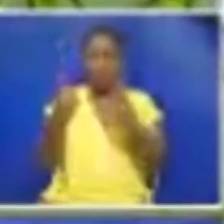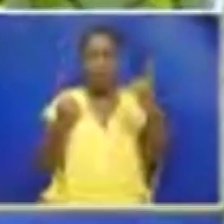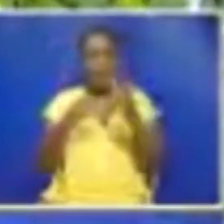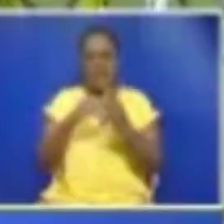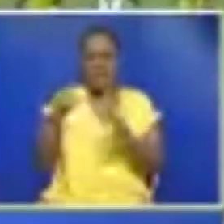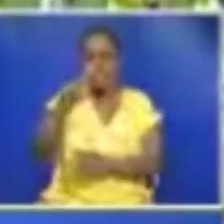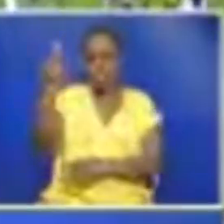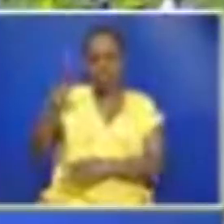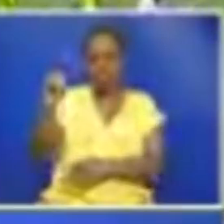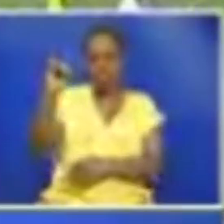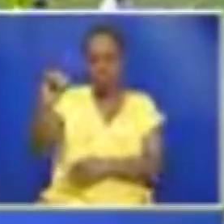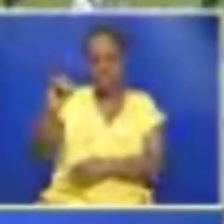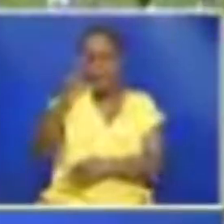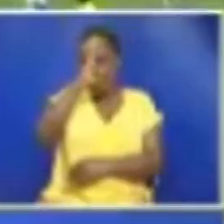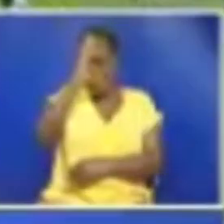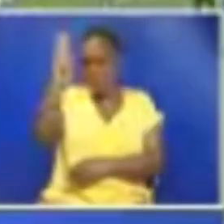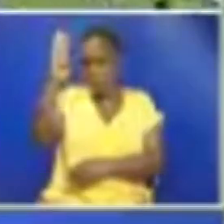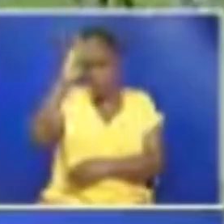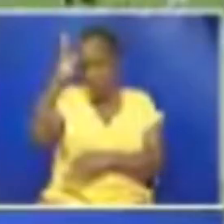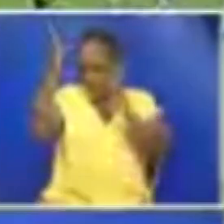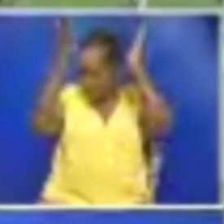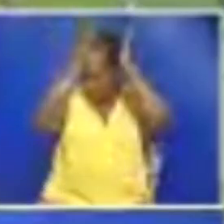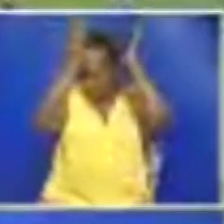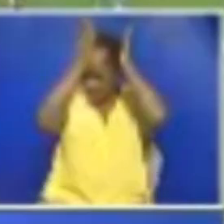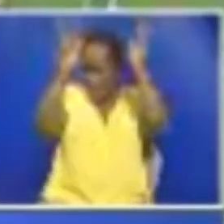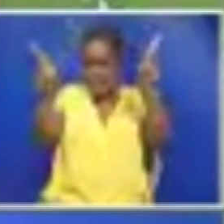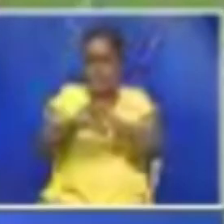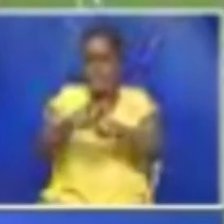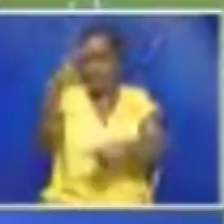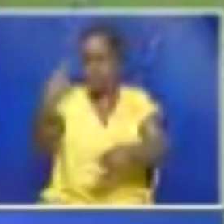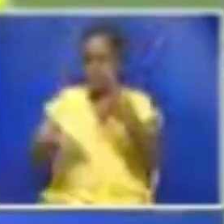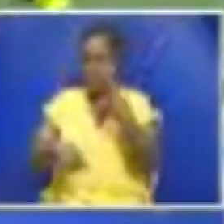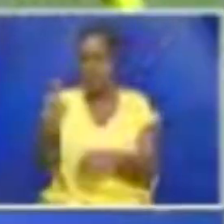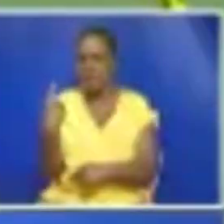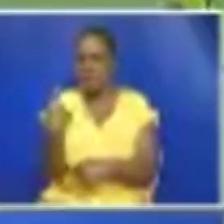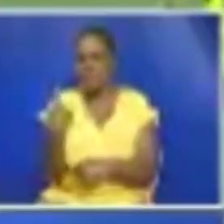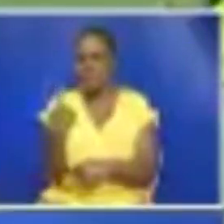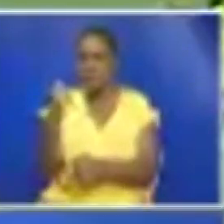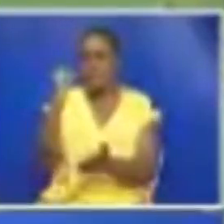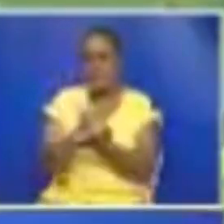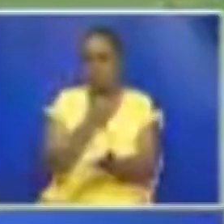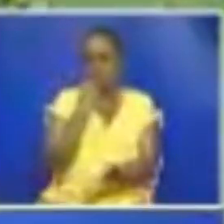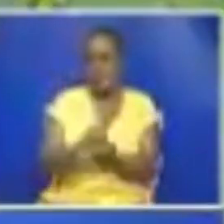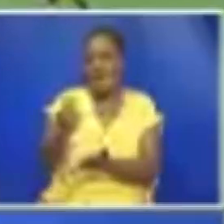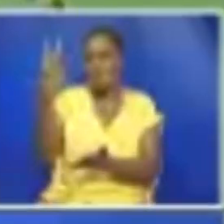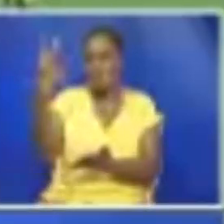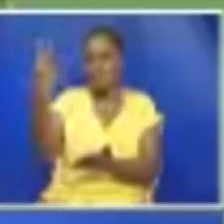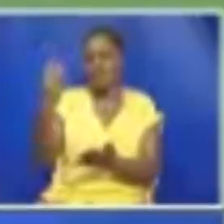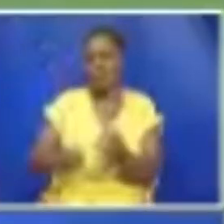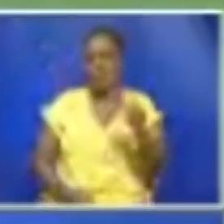Nzoia Sugar in Bungoma. Kakamega Homeboys was also in a winning spree, beating Posta Rangers 2-0.